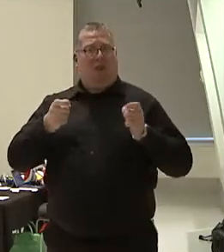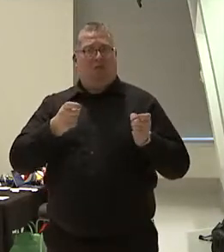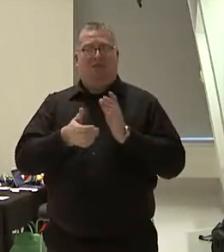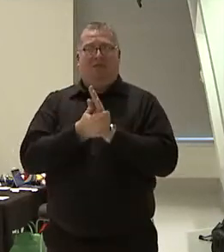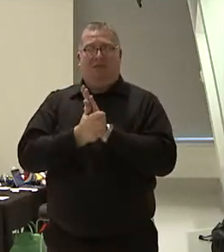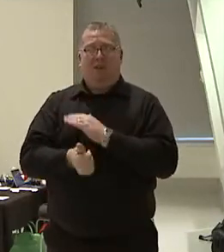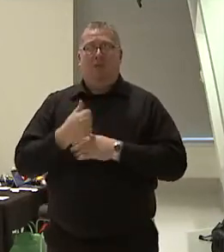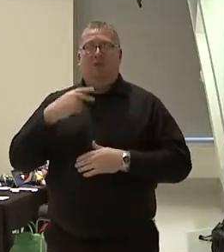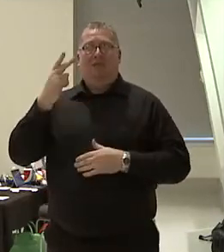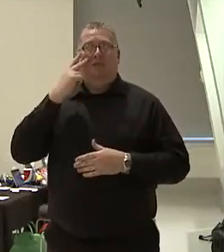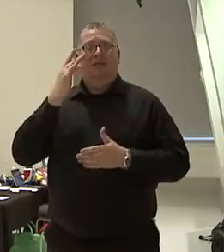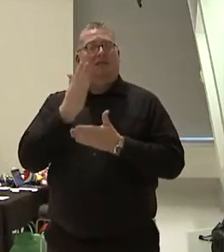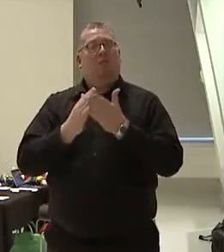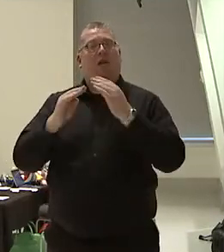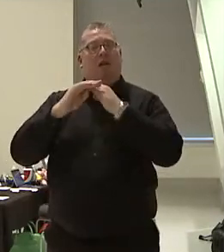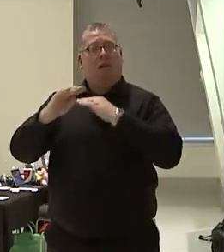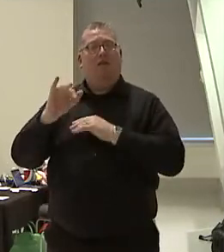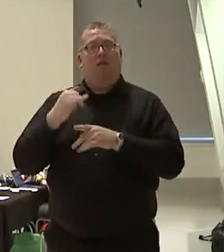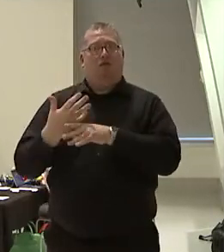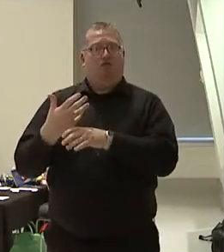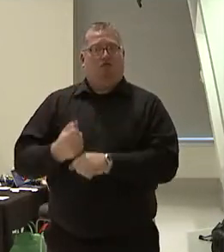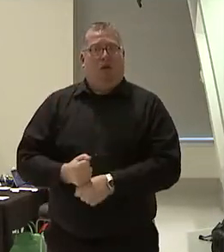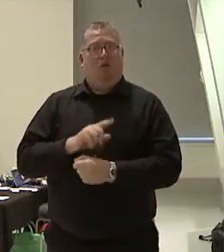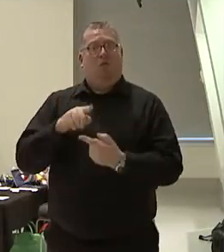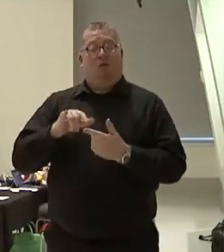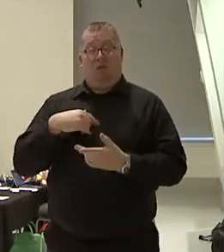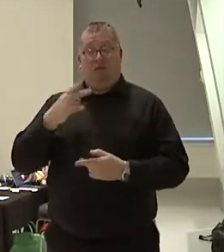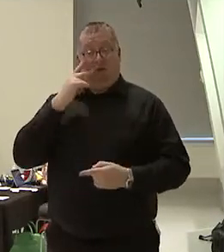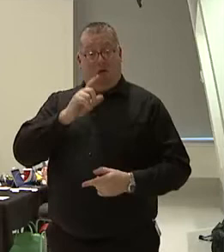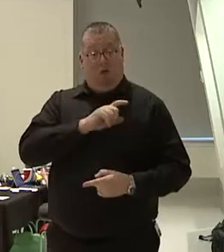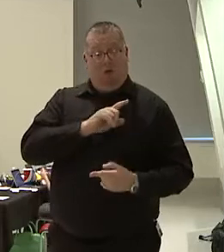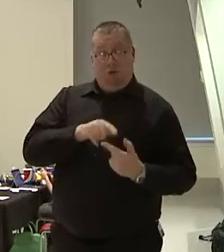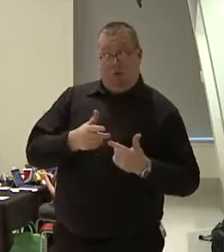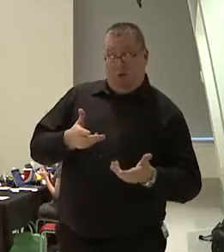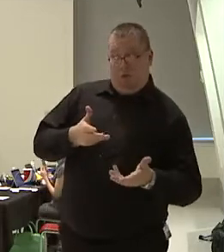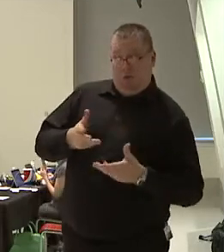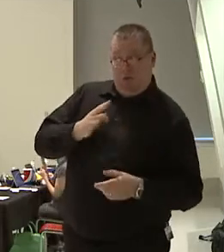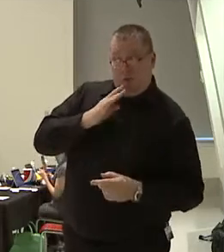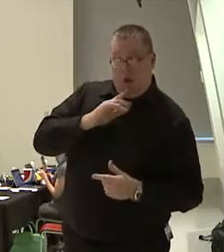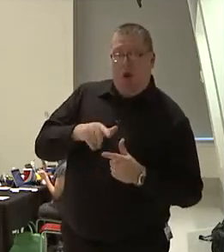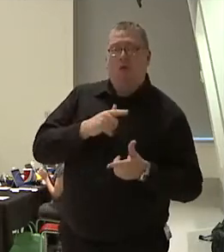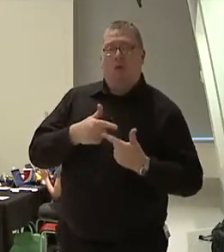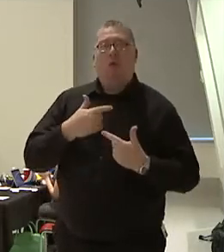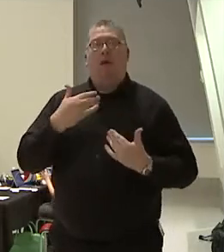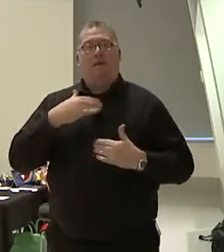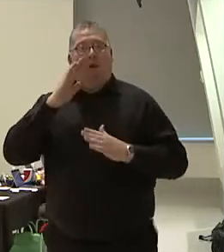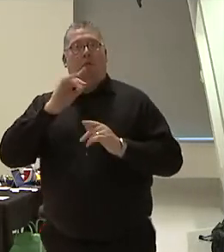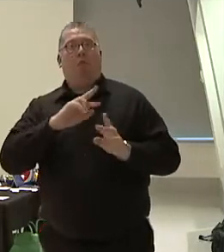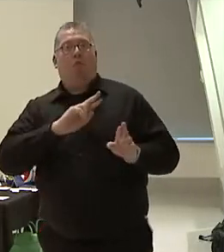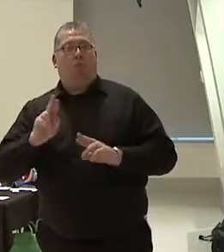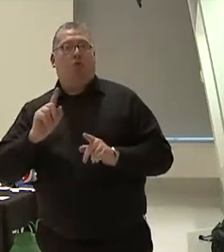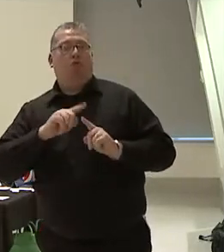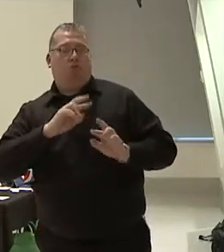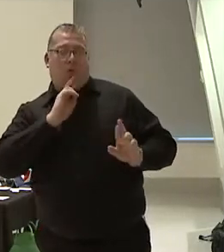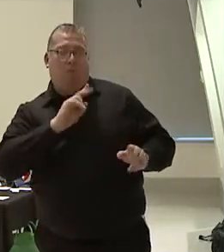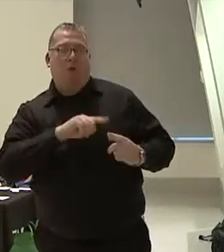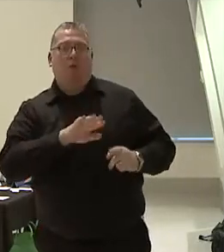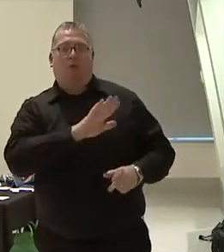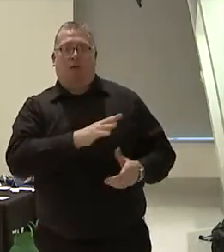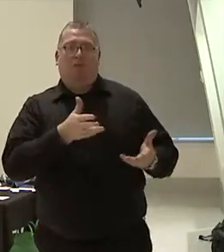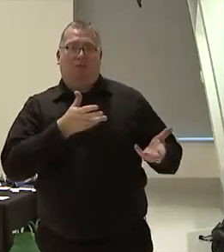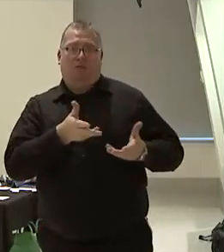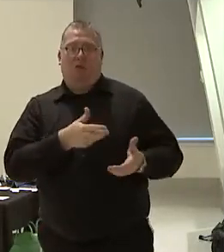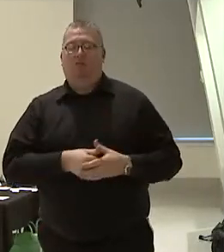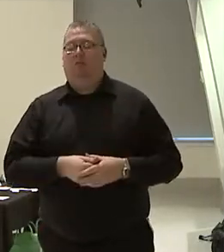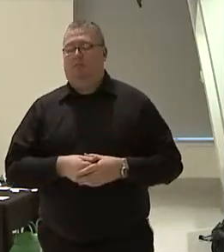got to accept some level of risk because you want to empower more officers to talk. That's a level of risk, and we've got to actually be prepared to do that. Thank